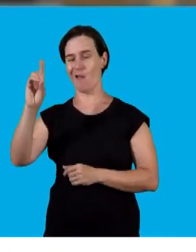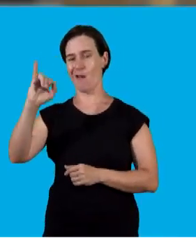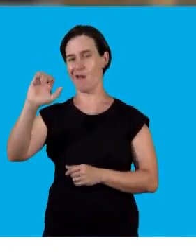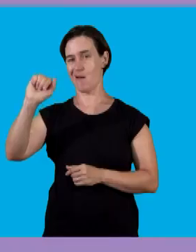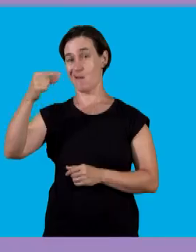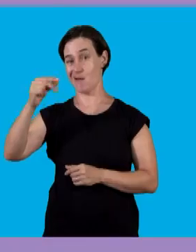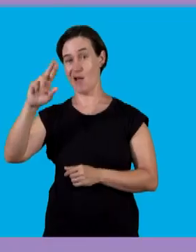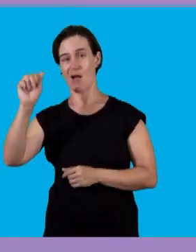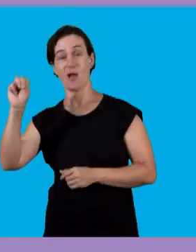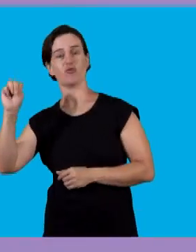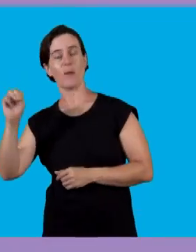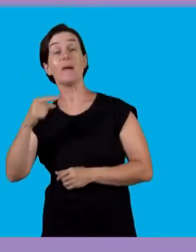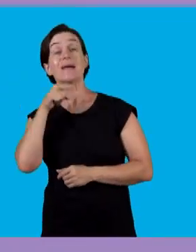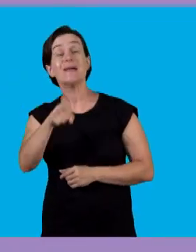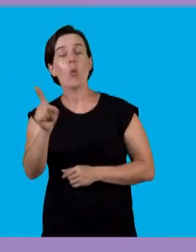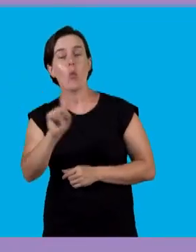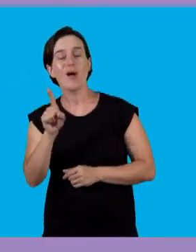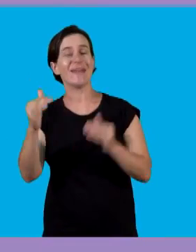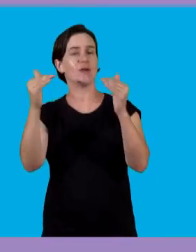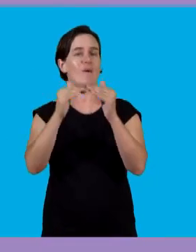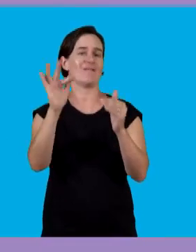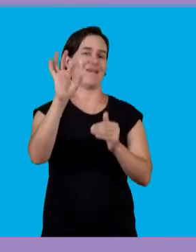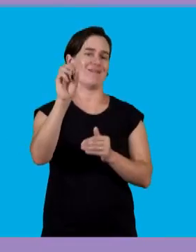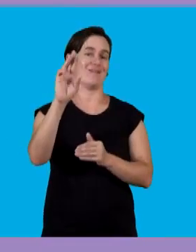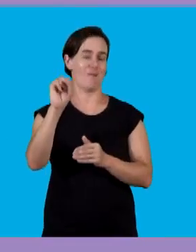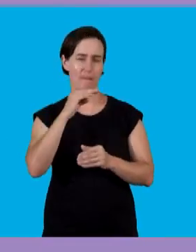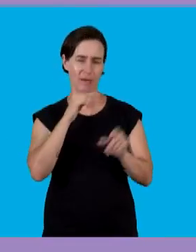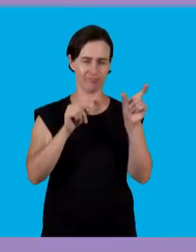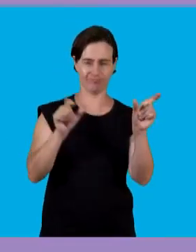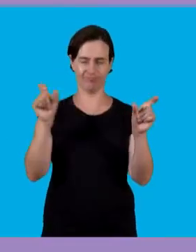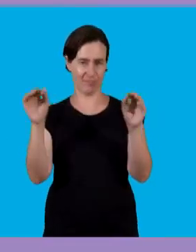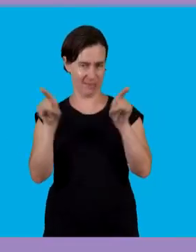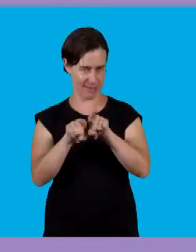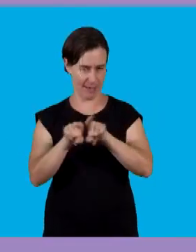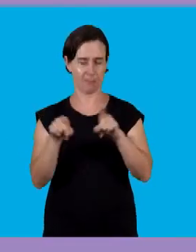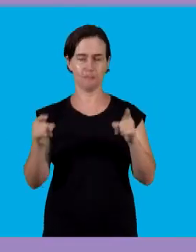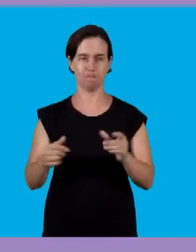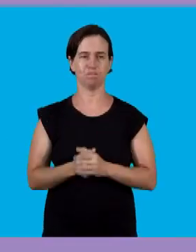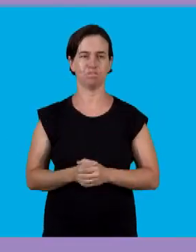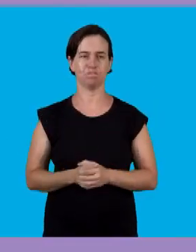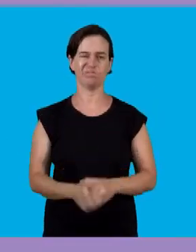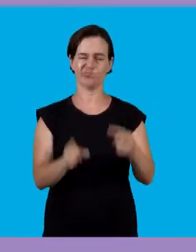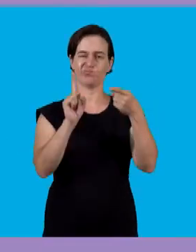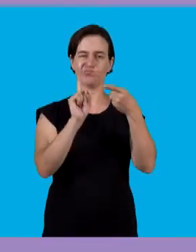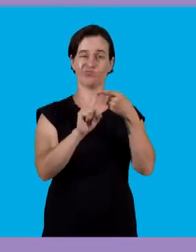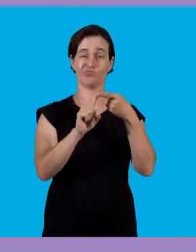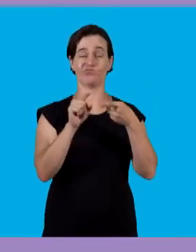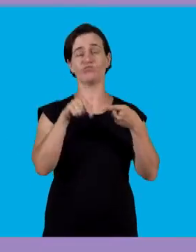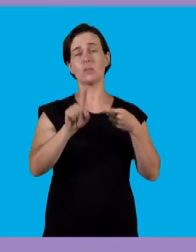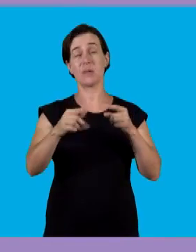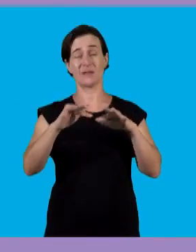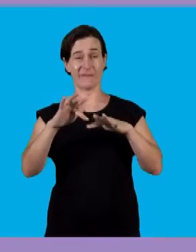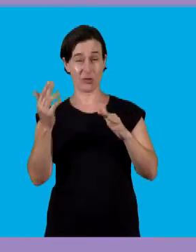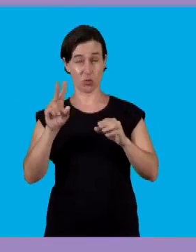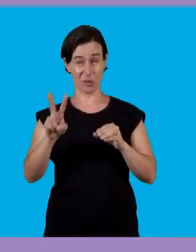are working with those equivalent forms. So let's see here. Complete the following flow